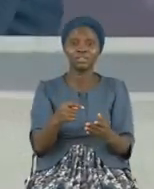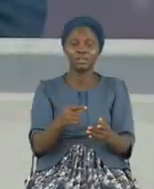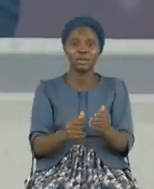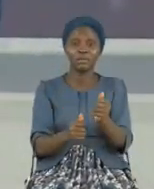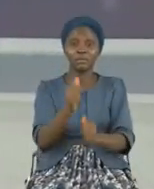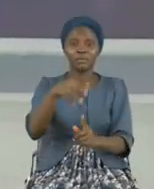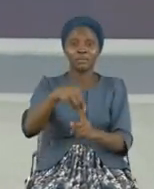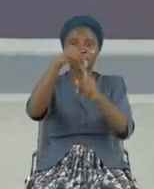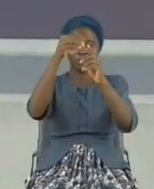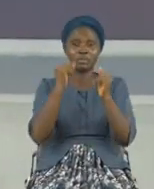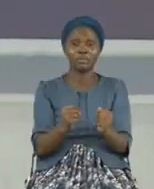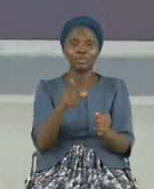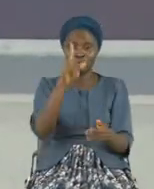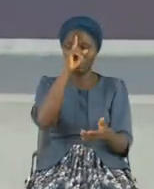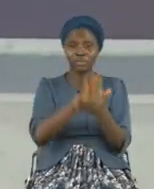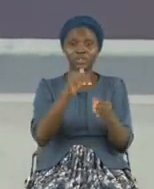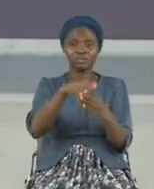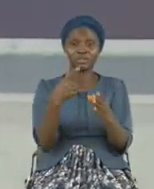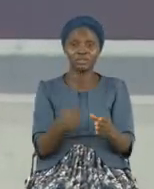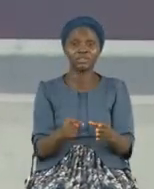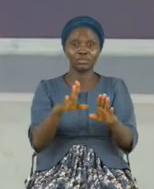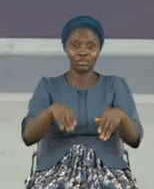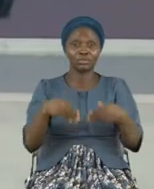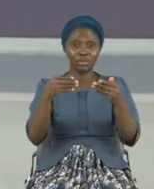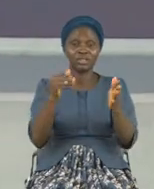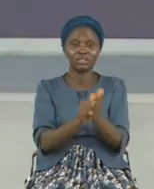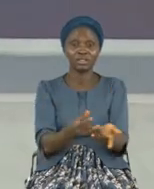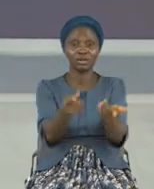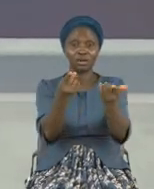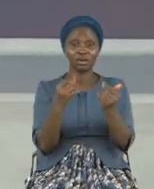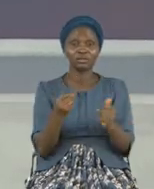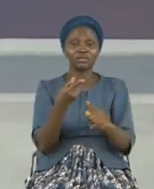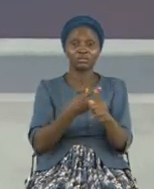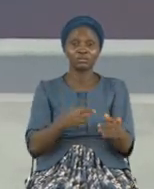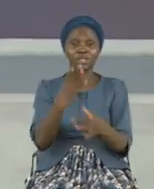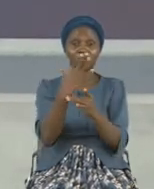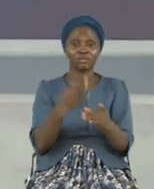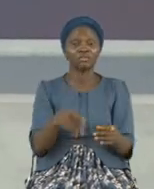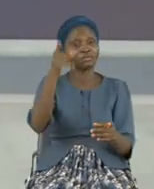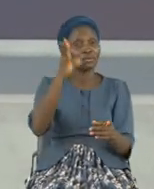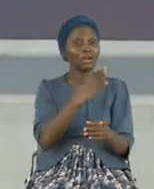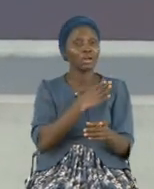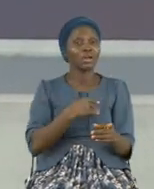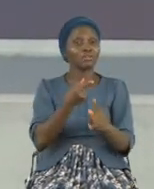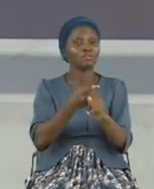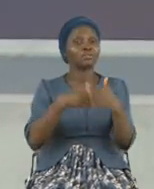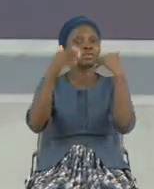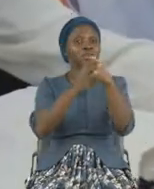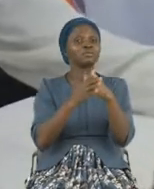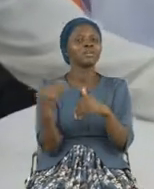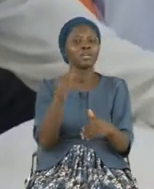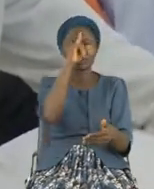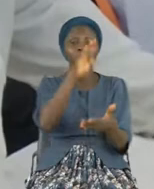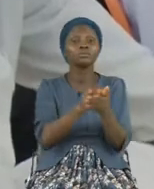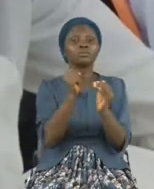the supply that comes from the hand of God and from heaven. Any believer still there? You